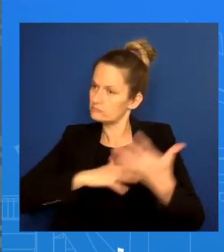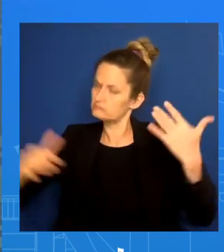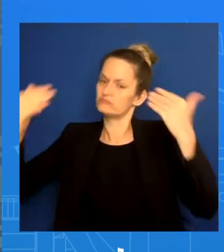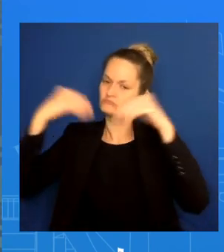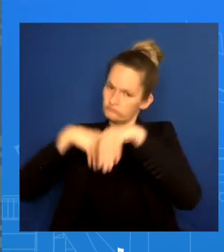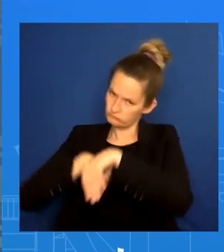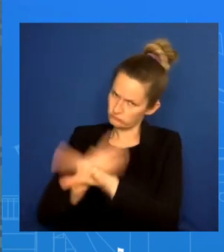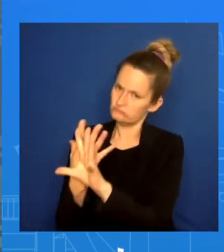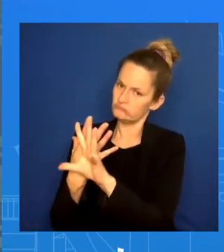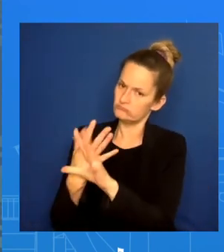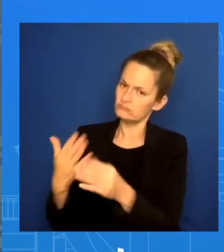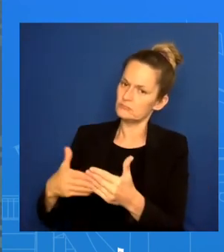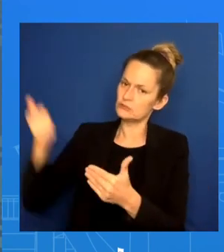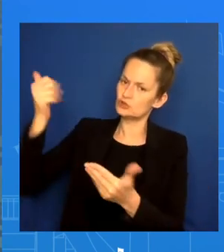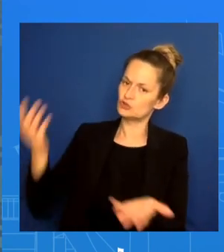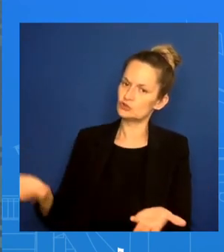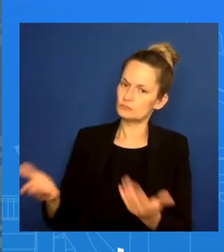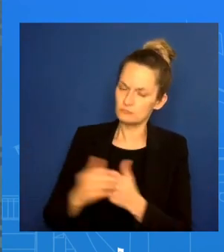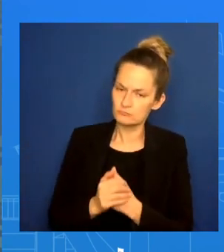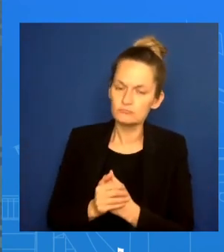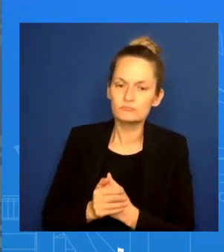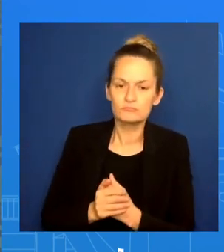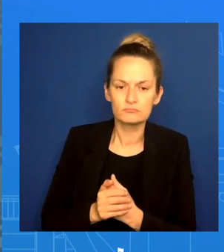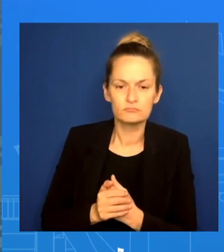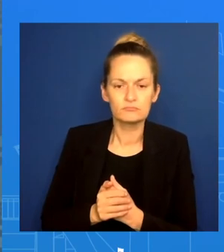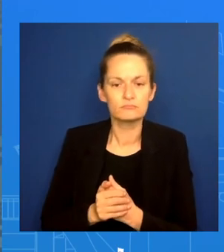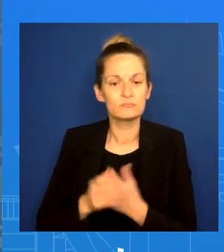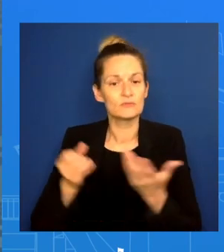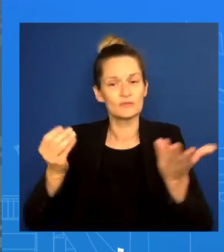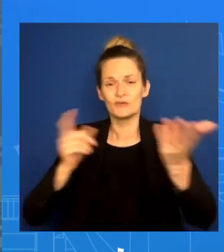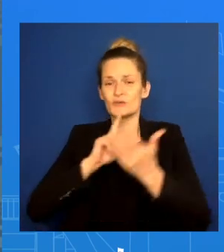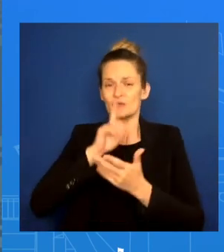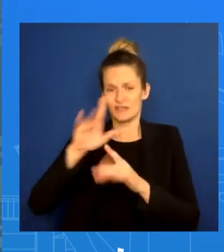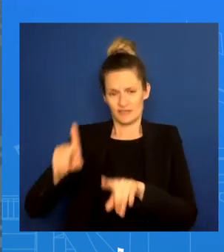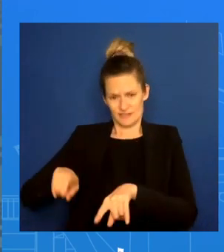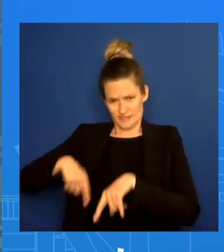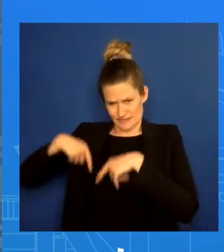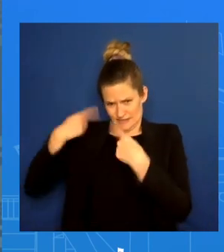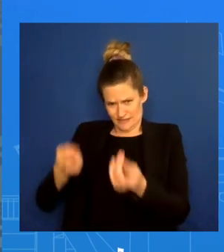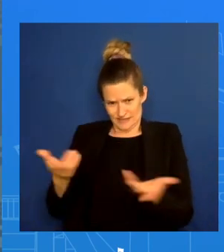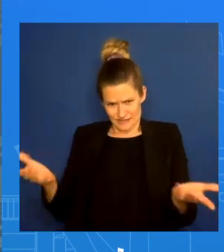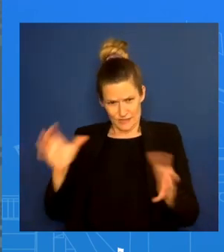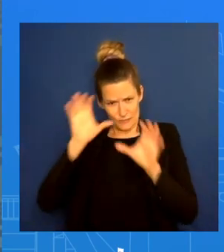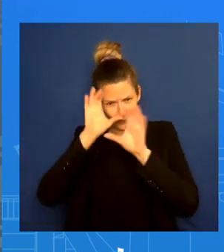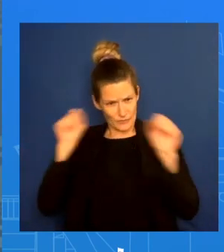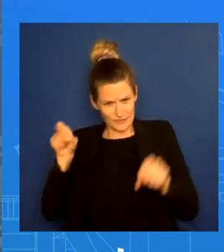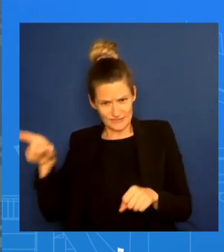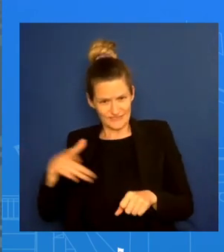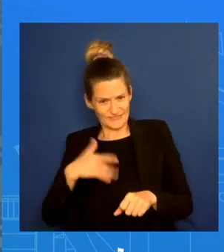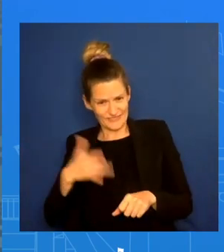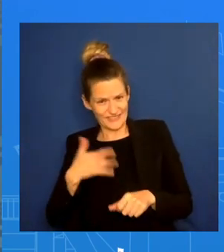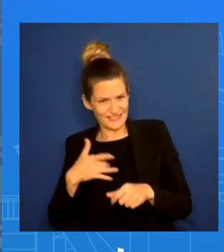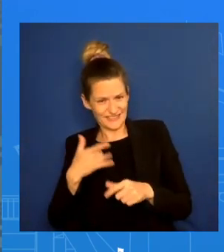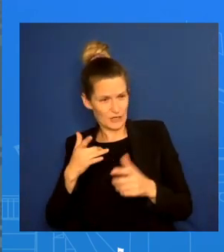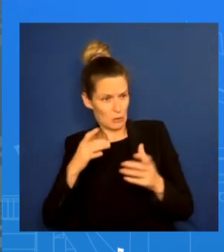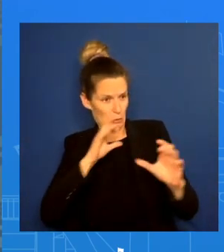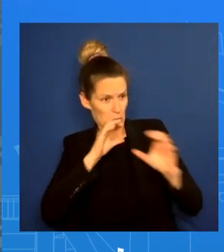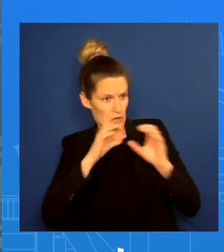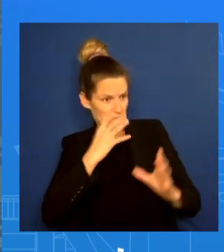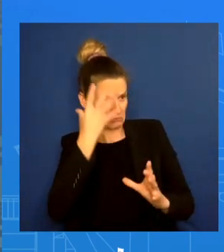the United States and China is lacking. And it's important to remember that it's not just at his level. I mean, the defense